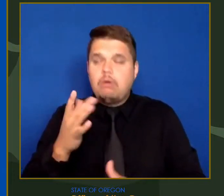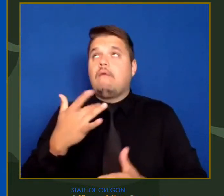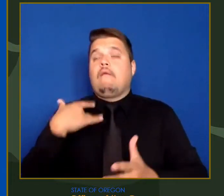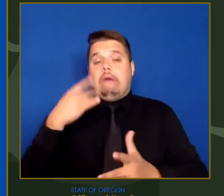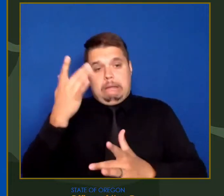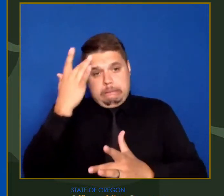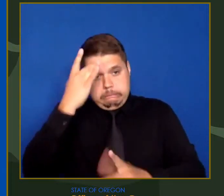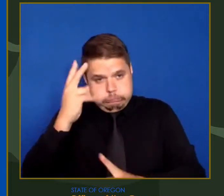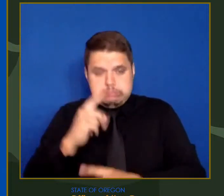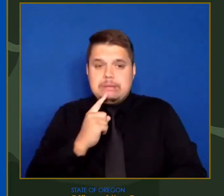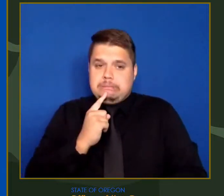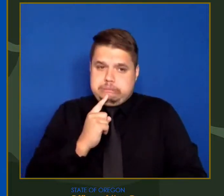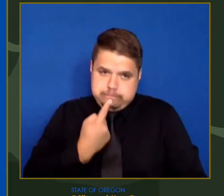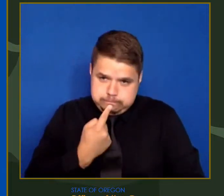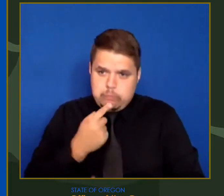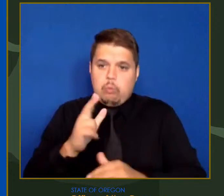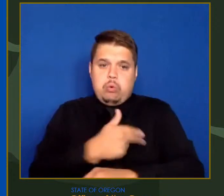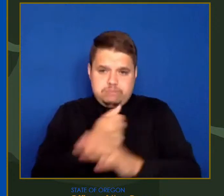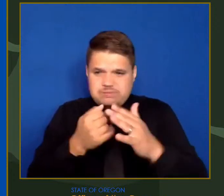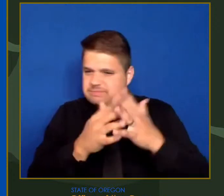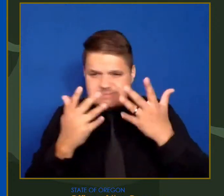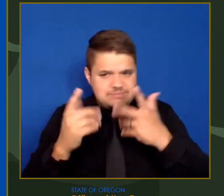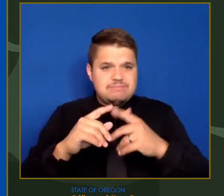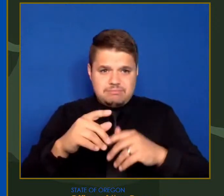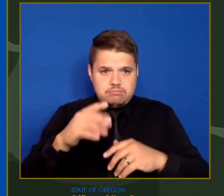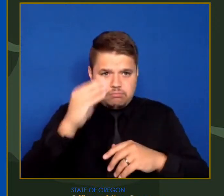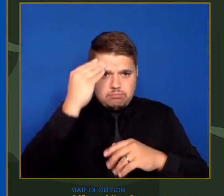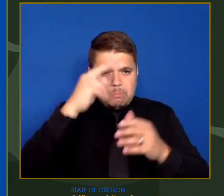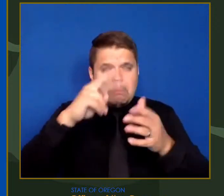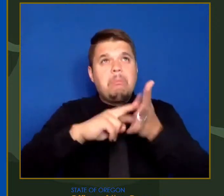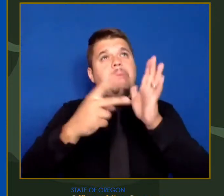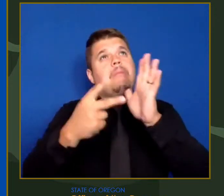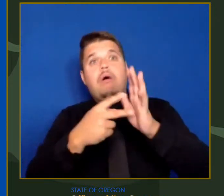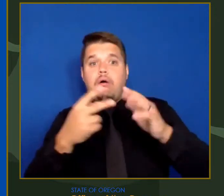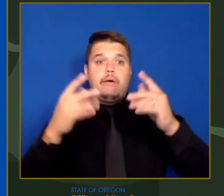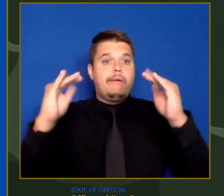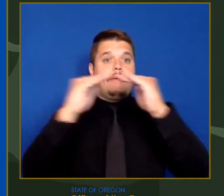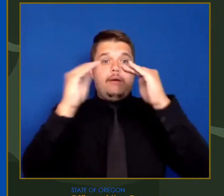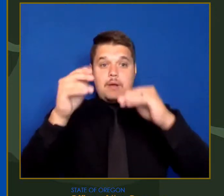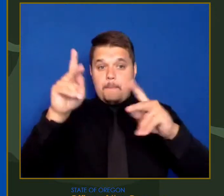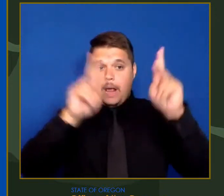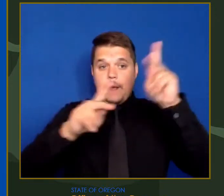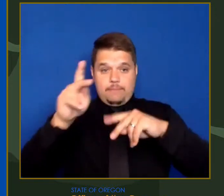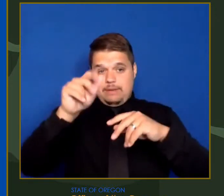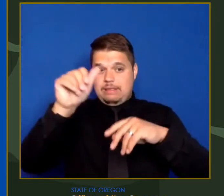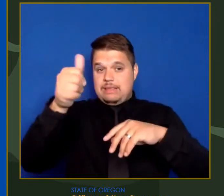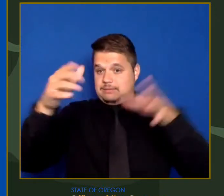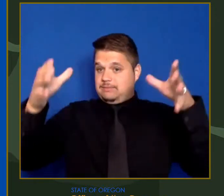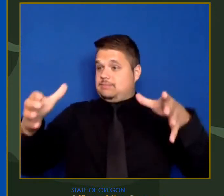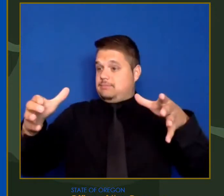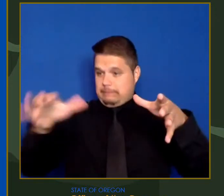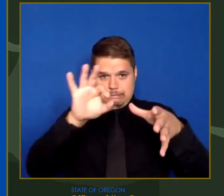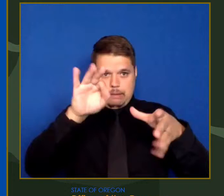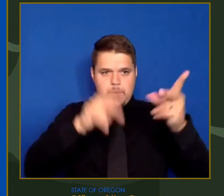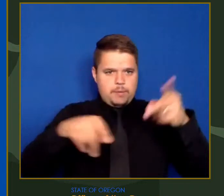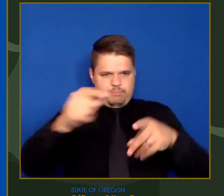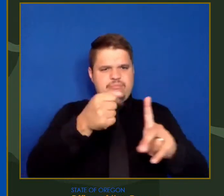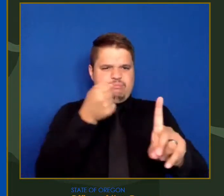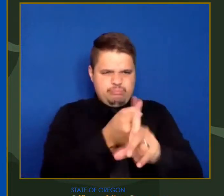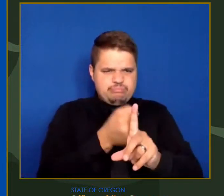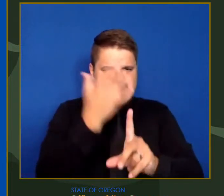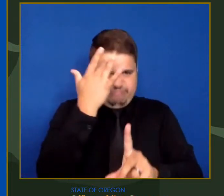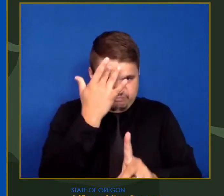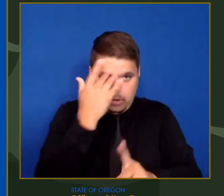in 10 of those deaths occurred among people who were unvaccinated or not fully vaccinated. The data clearly show that if you are